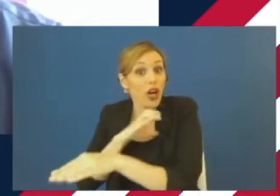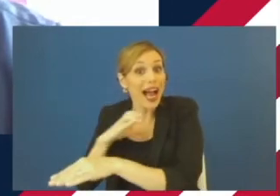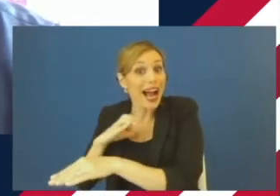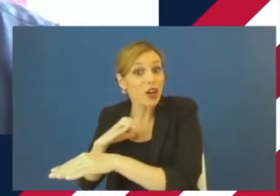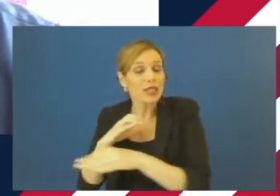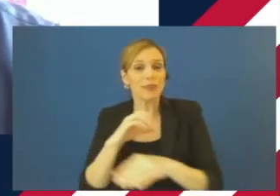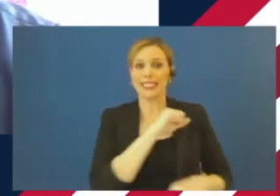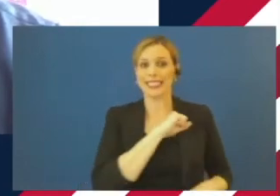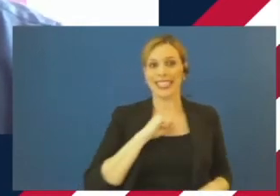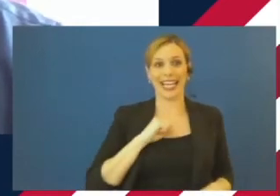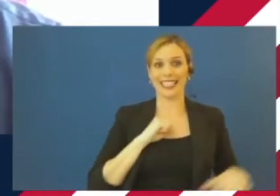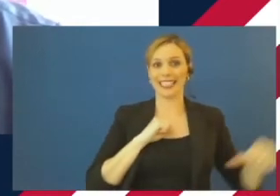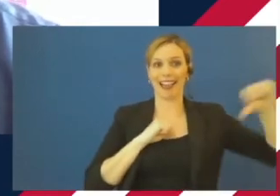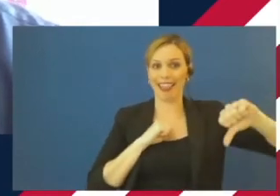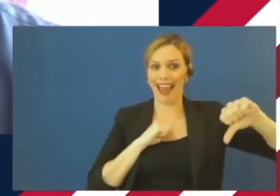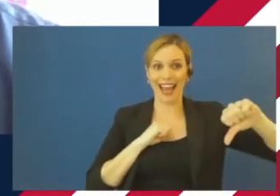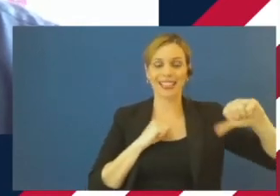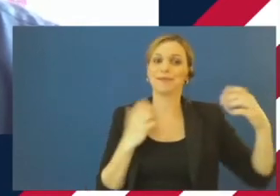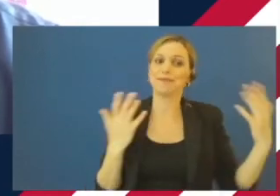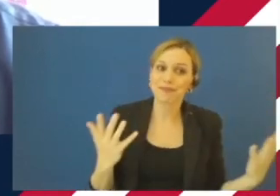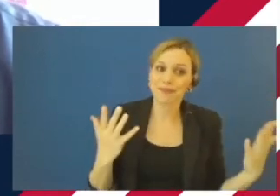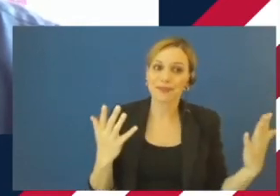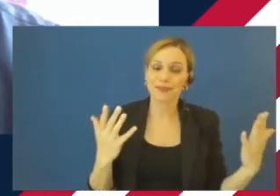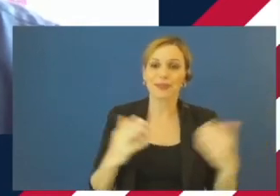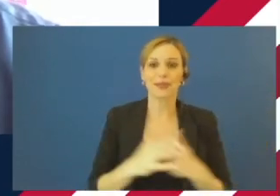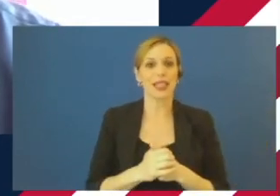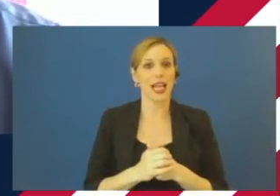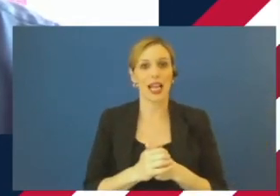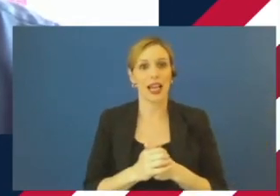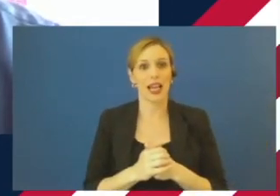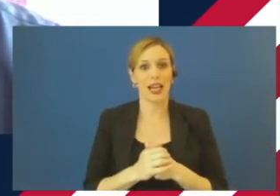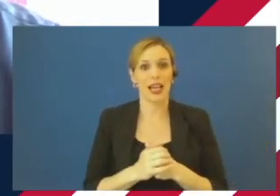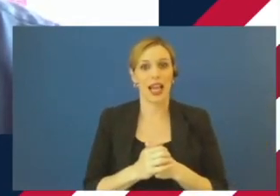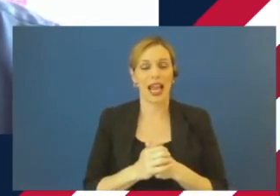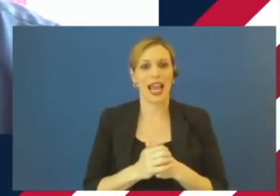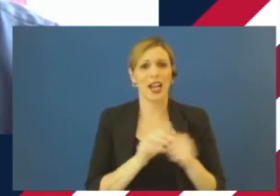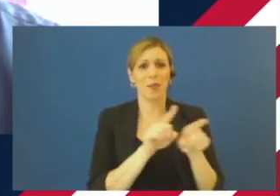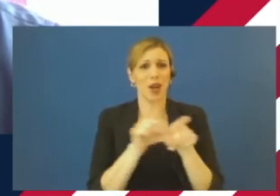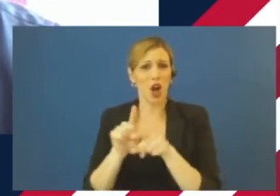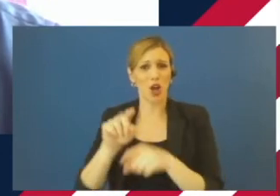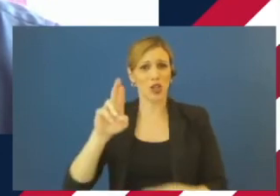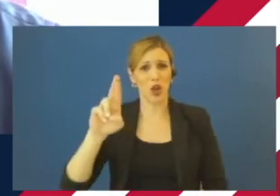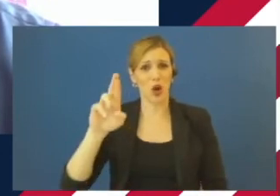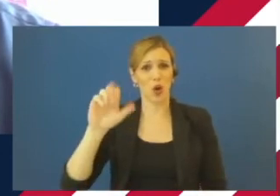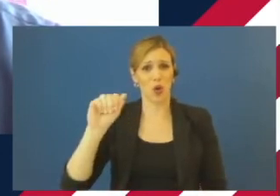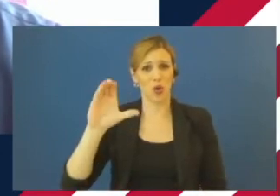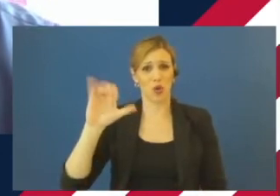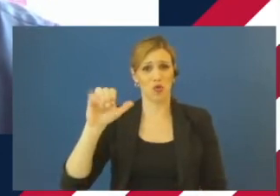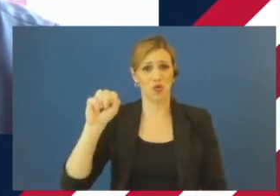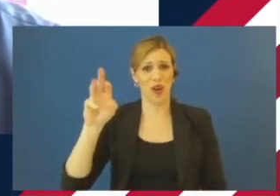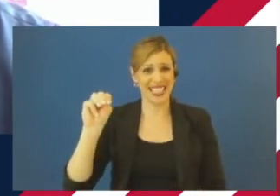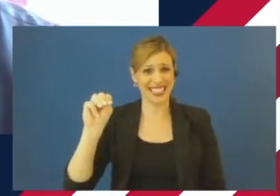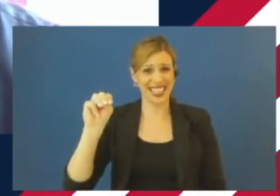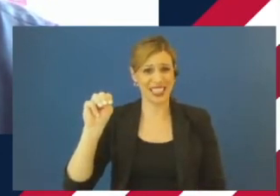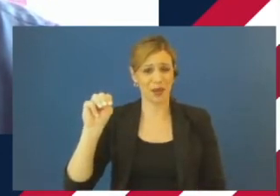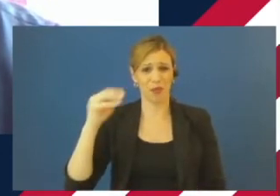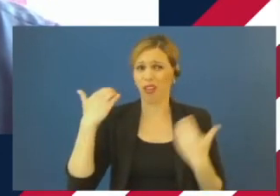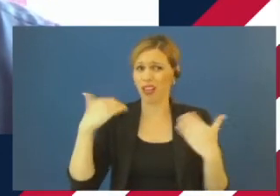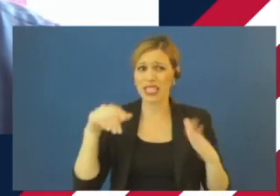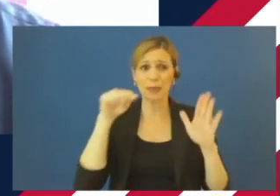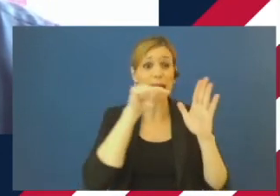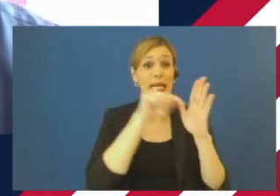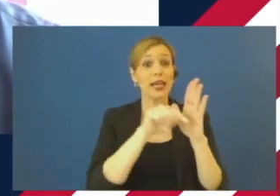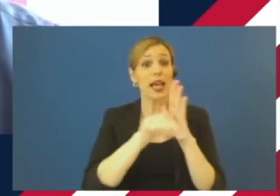Republican Party have also been pouring gasoline on the fire of racism that have been killing so many and tearing our nation apart at the